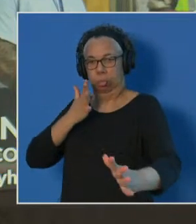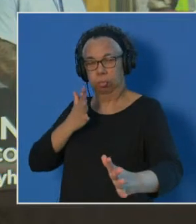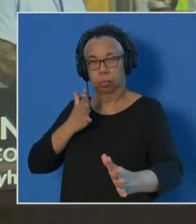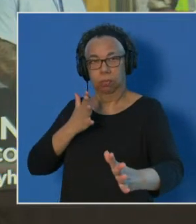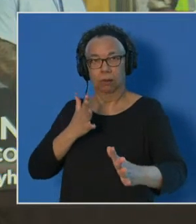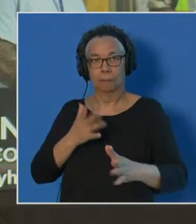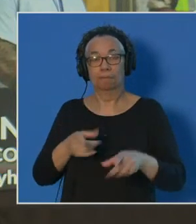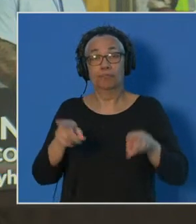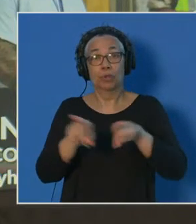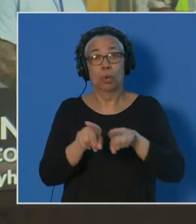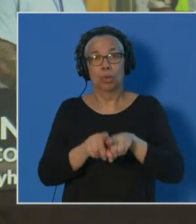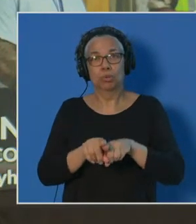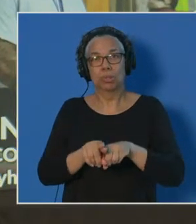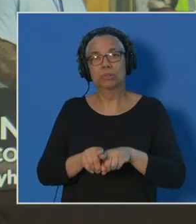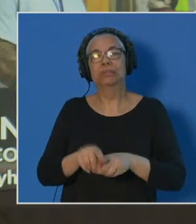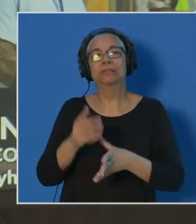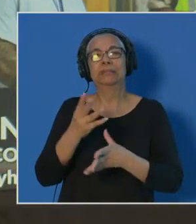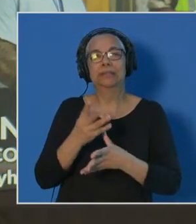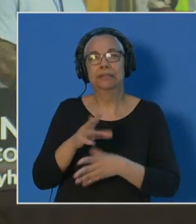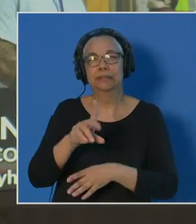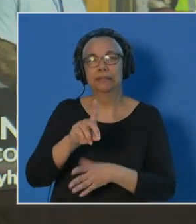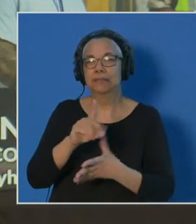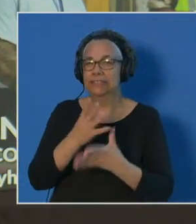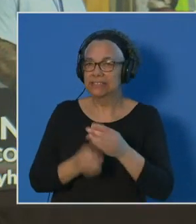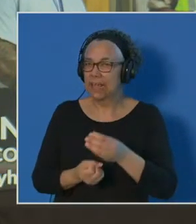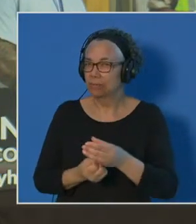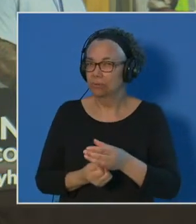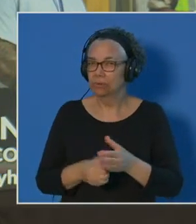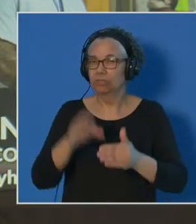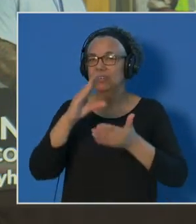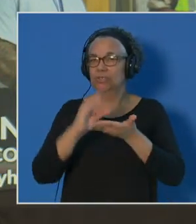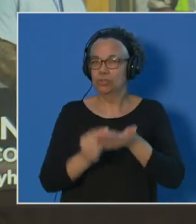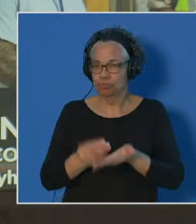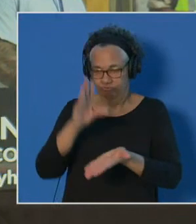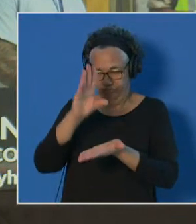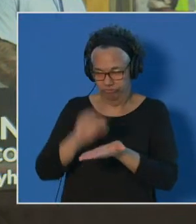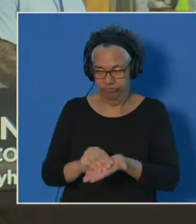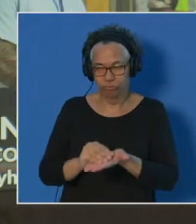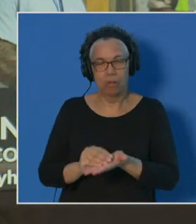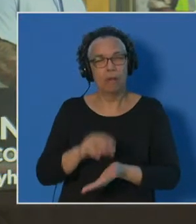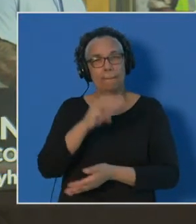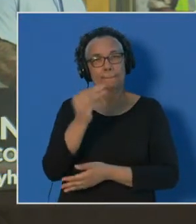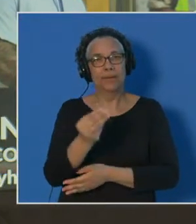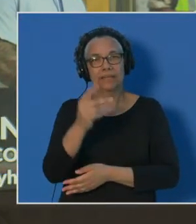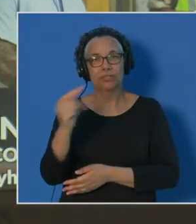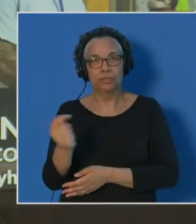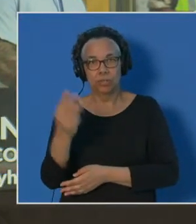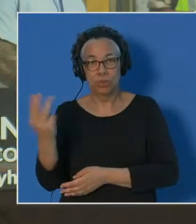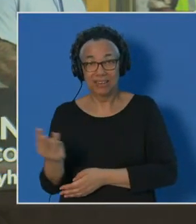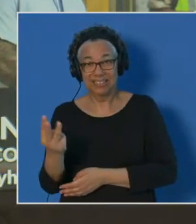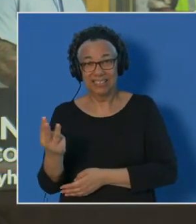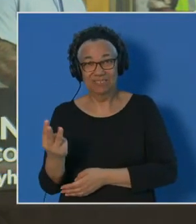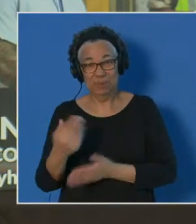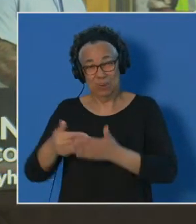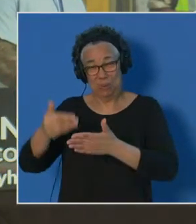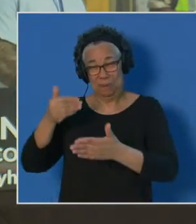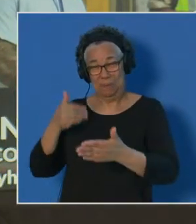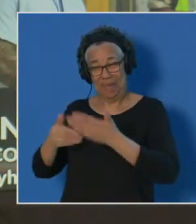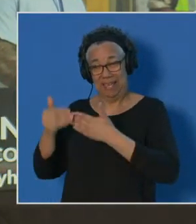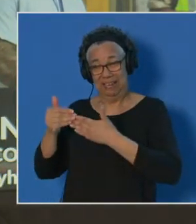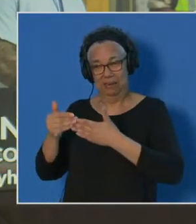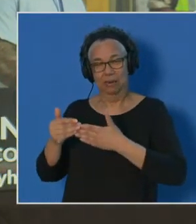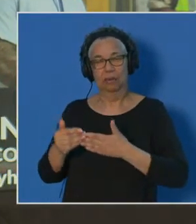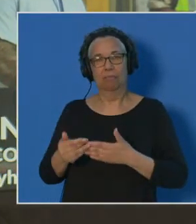as discounts are extended for the grocery stores on Monday, Tuesday, and Wednesday. If we move back to where we were before, possibly having persons on Wednesday, a